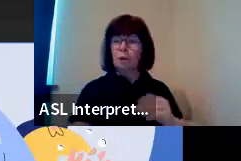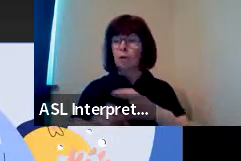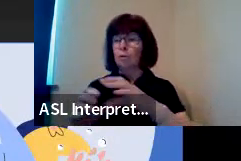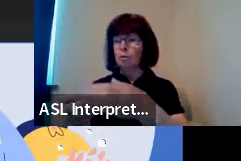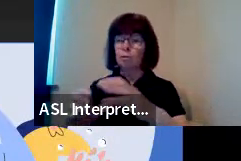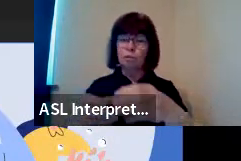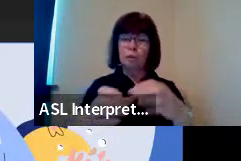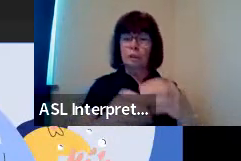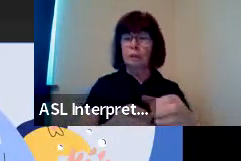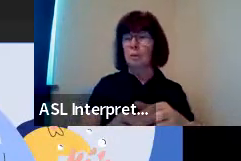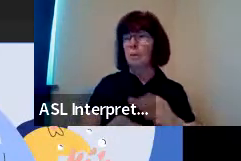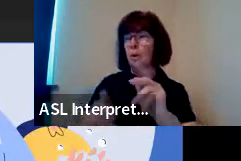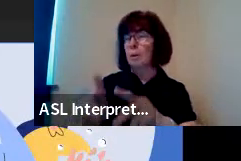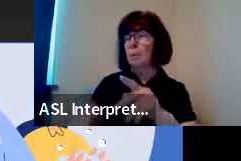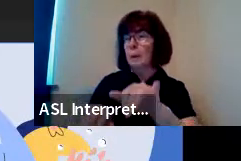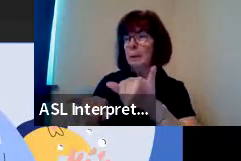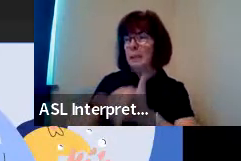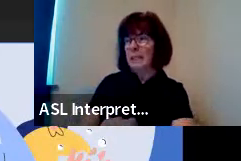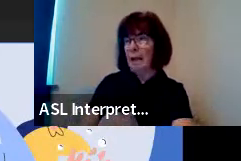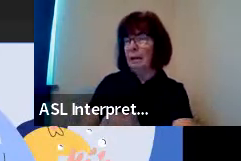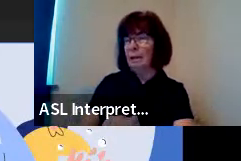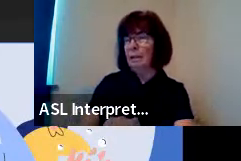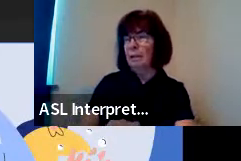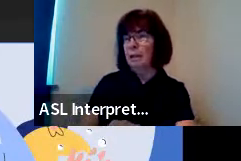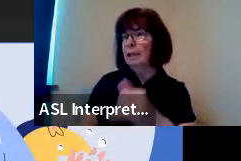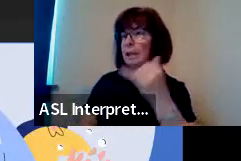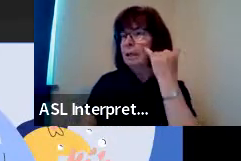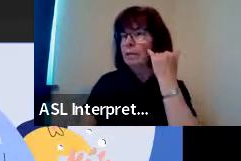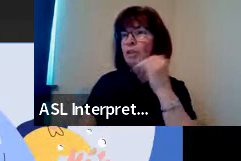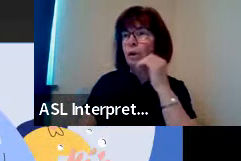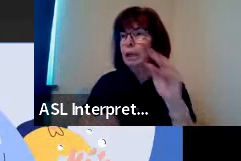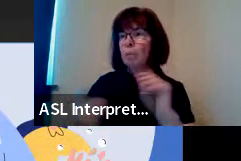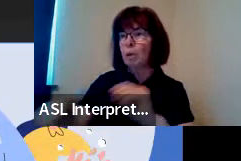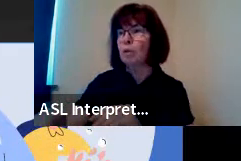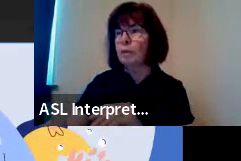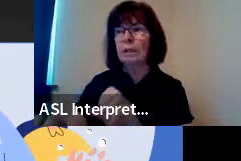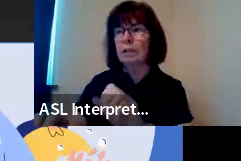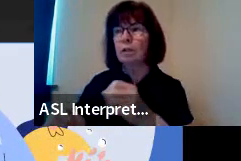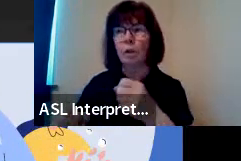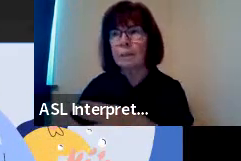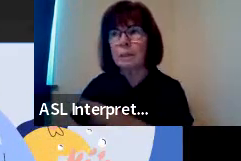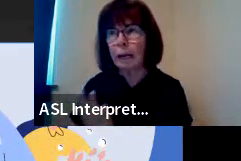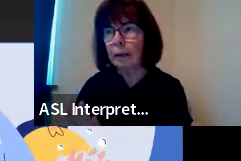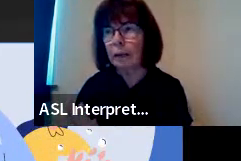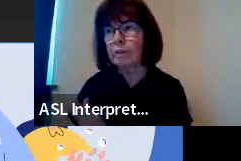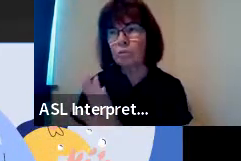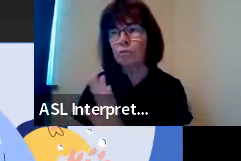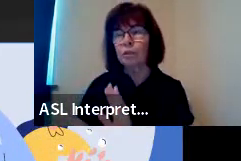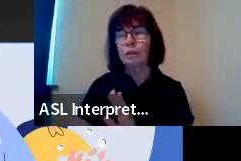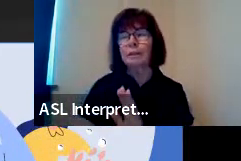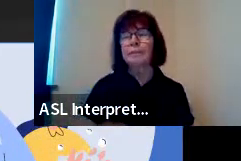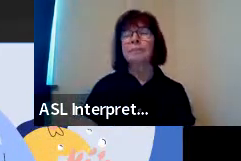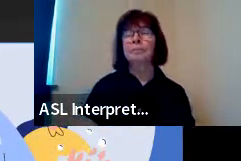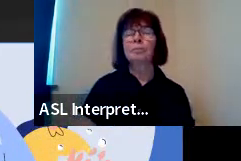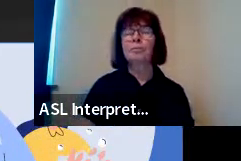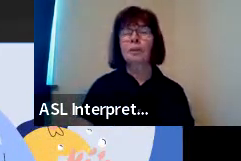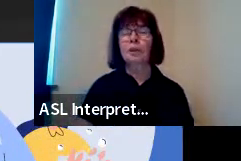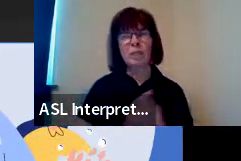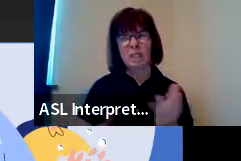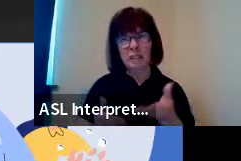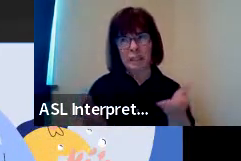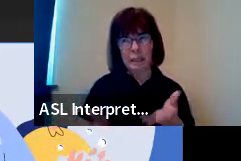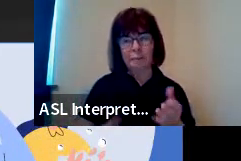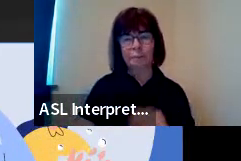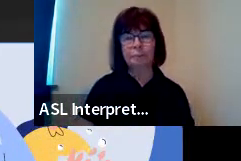people just staying here. So if you don't get teleported, don't be scared. This is where your room lives. Okay.